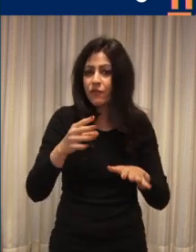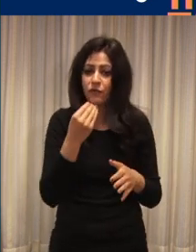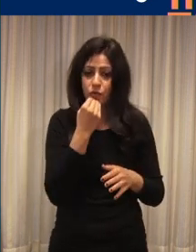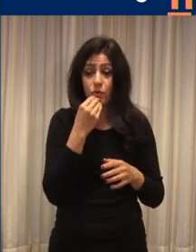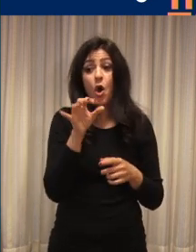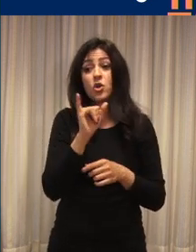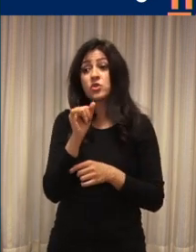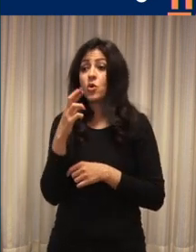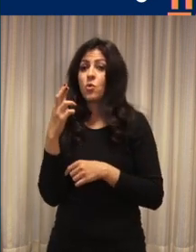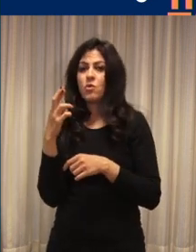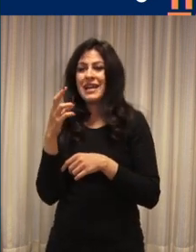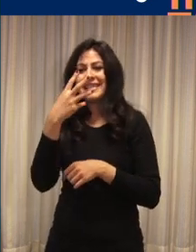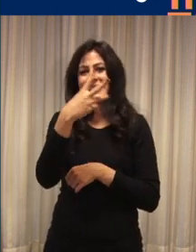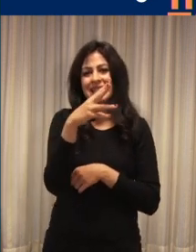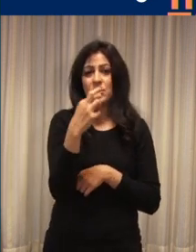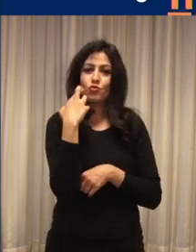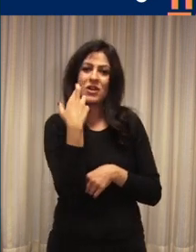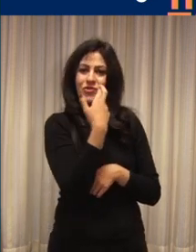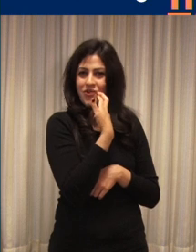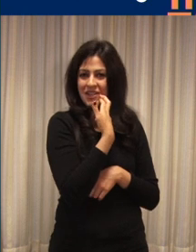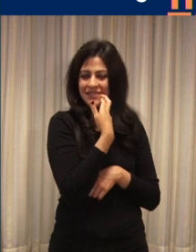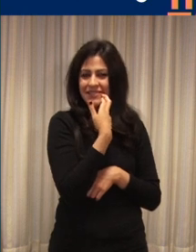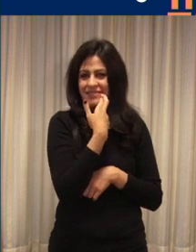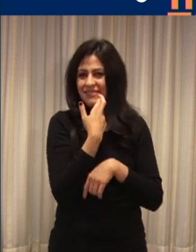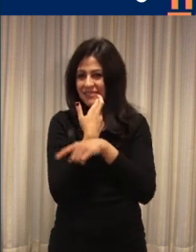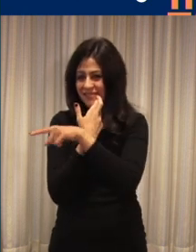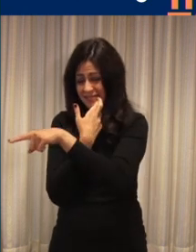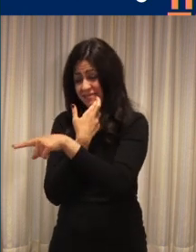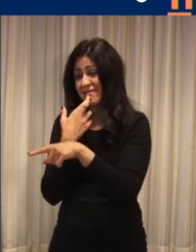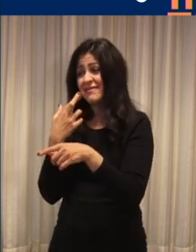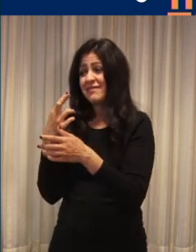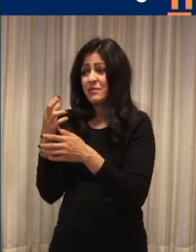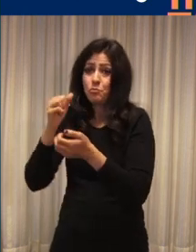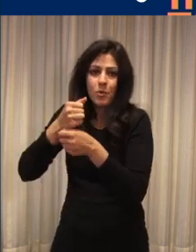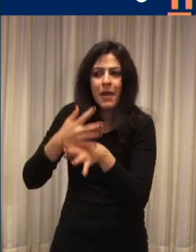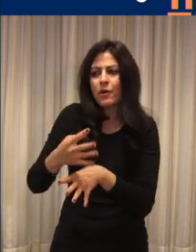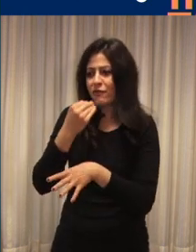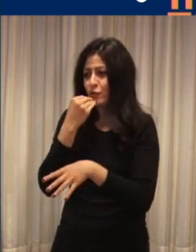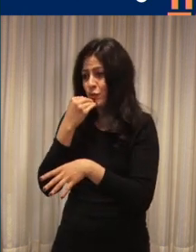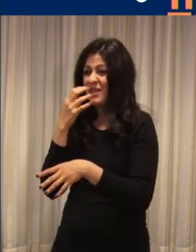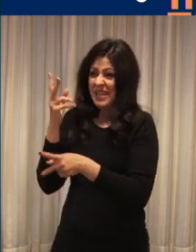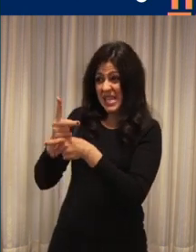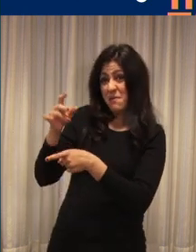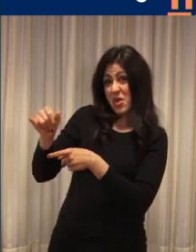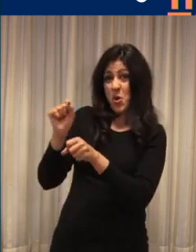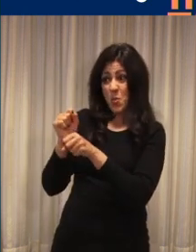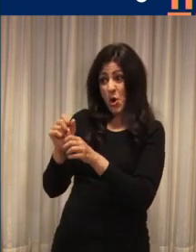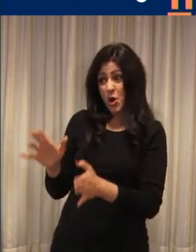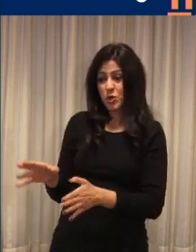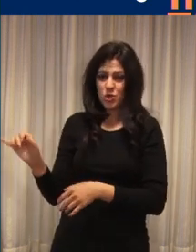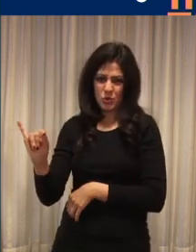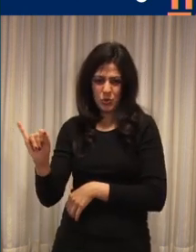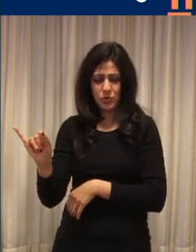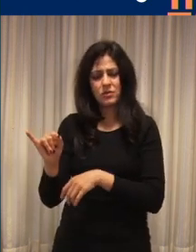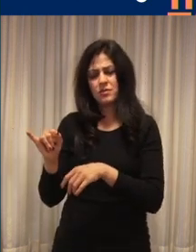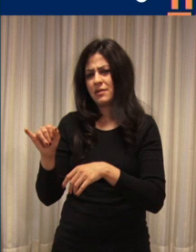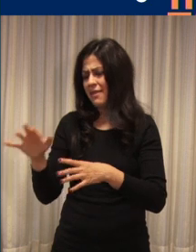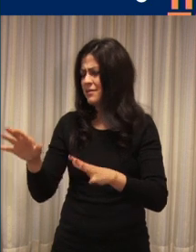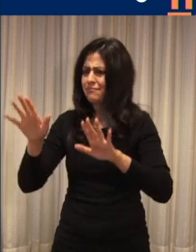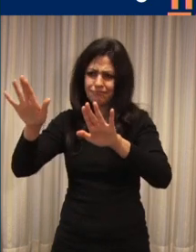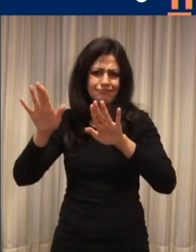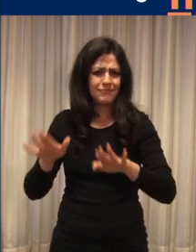cost and also helping them keep their workers employed. So this is just a great success. And so much of what we